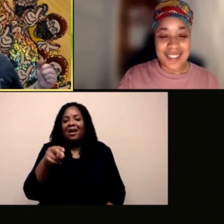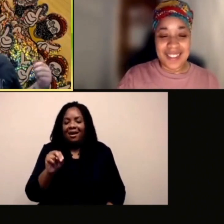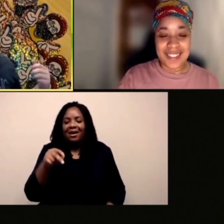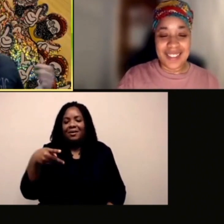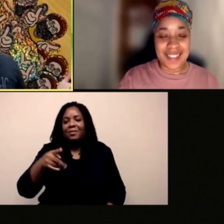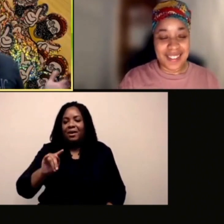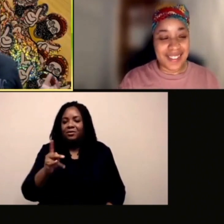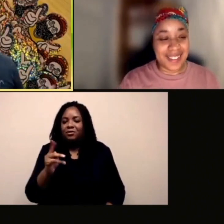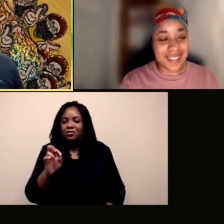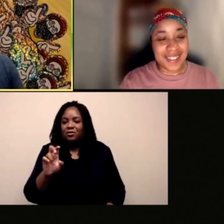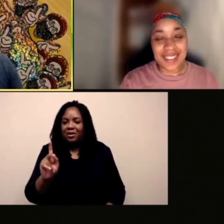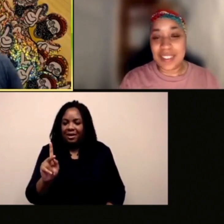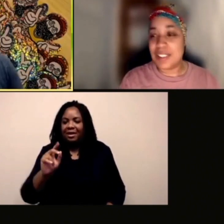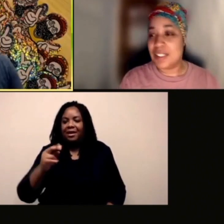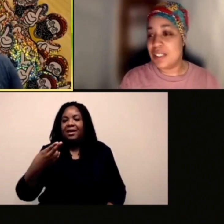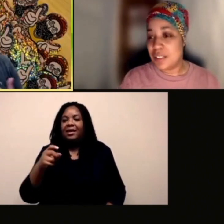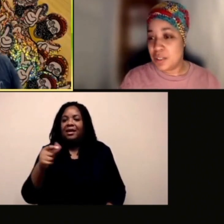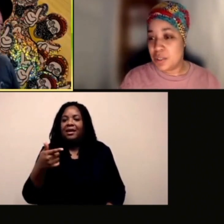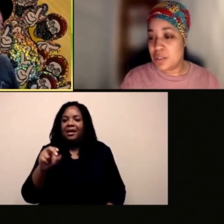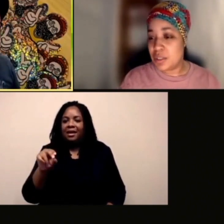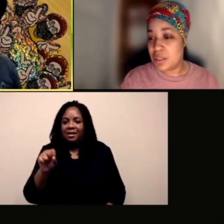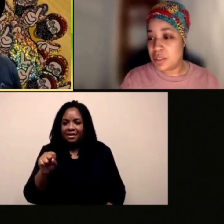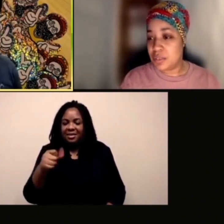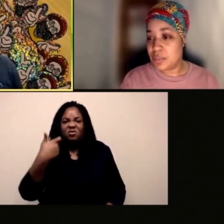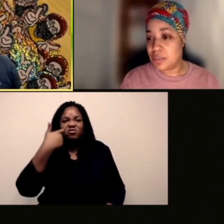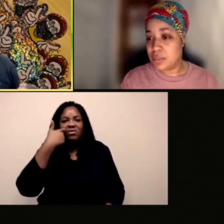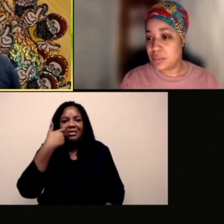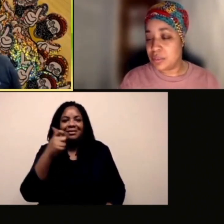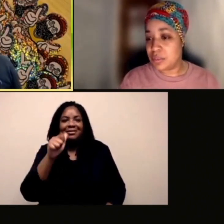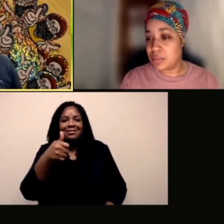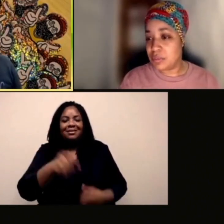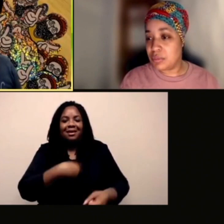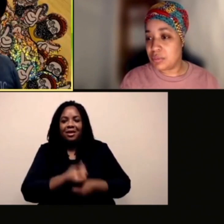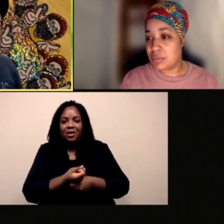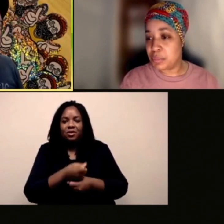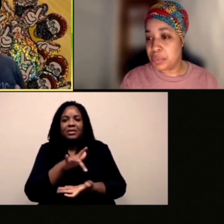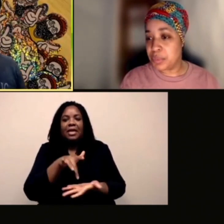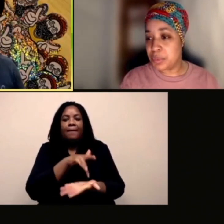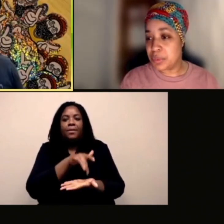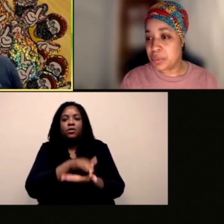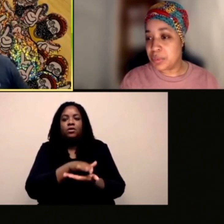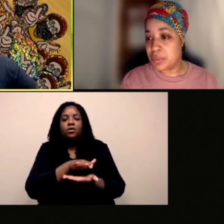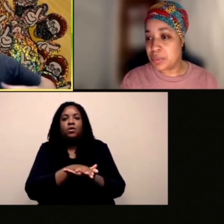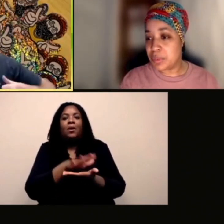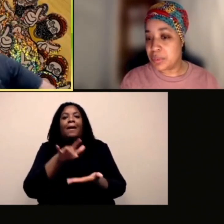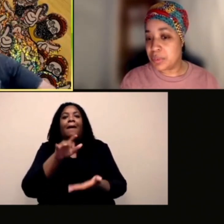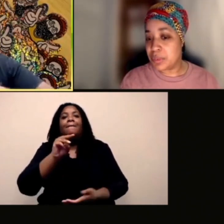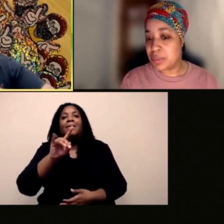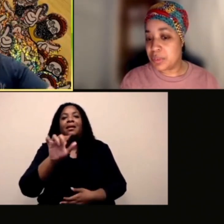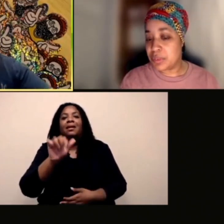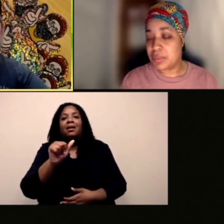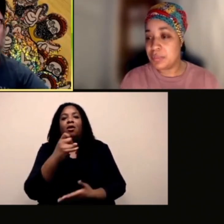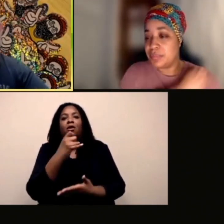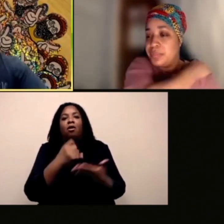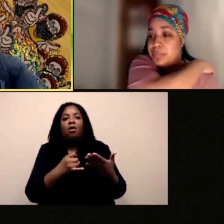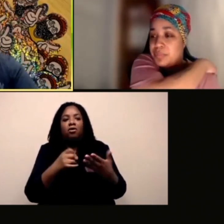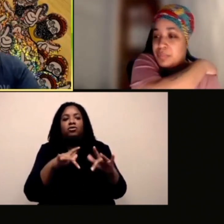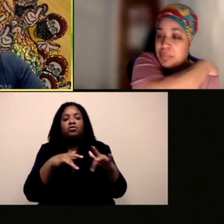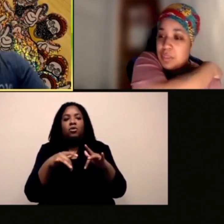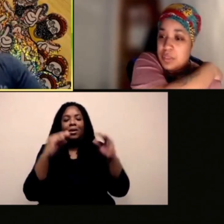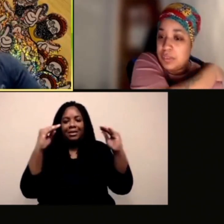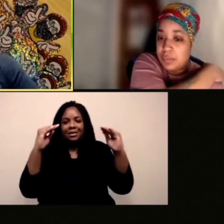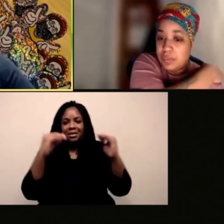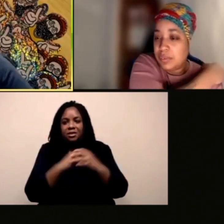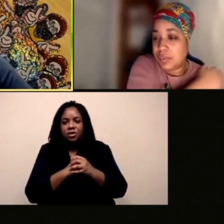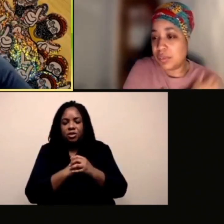For the last 10 years, I was a middle school media arts and coding teacher.